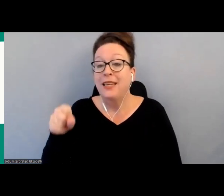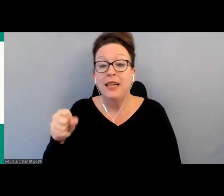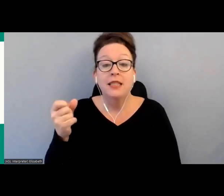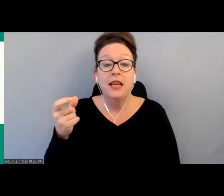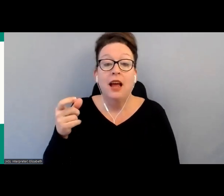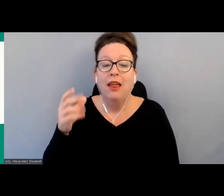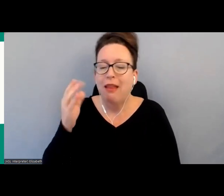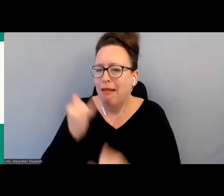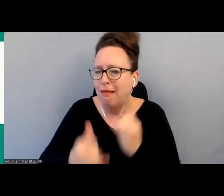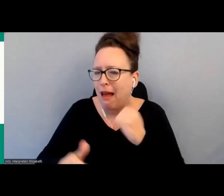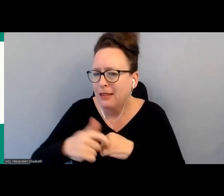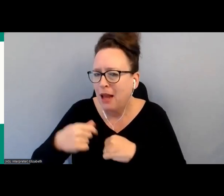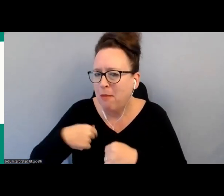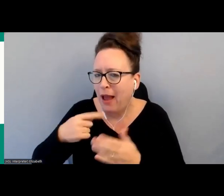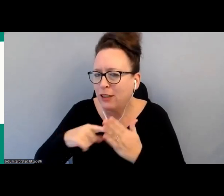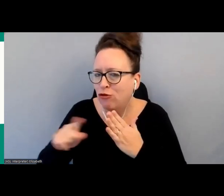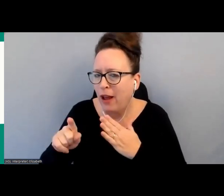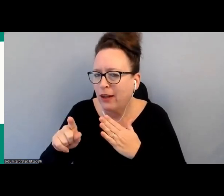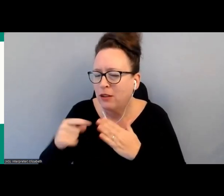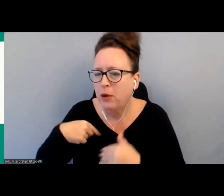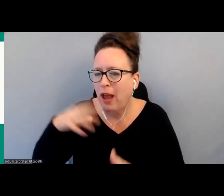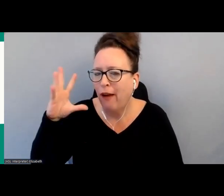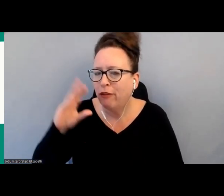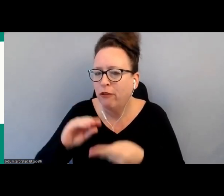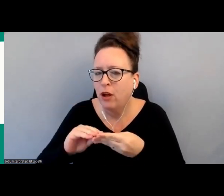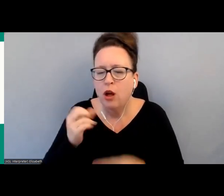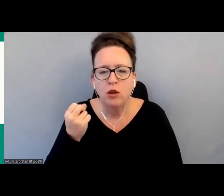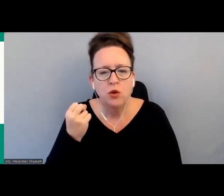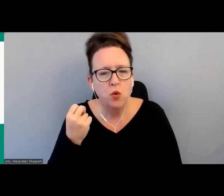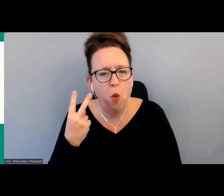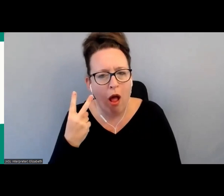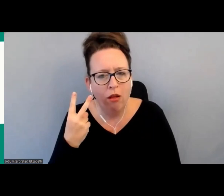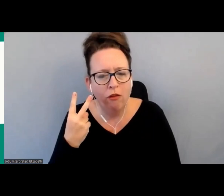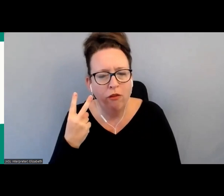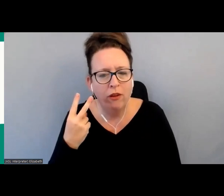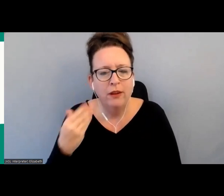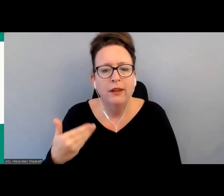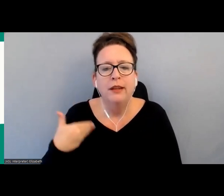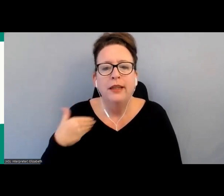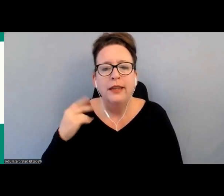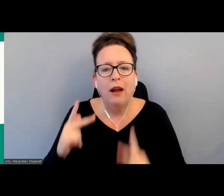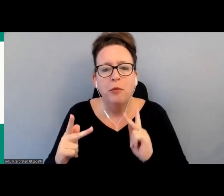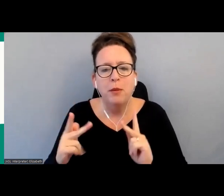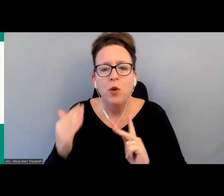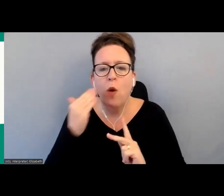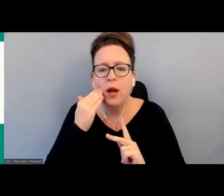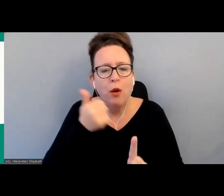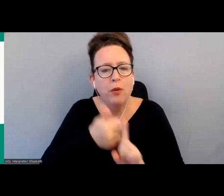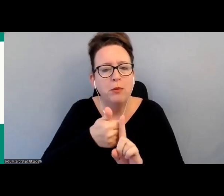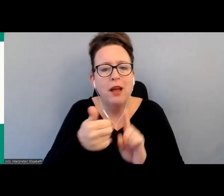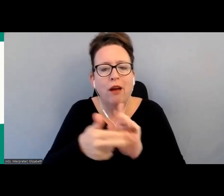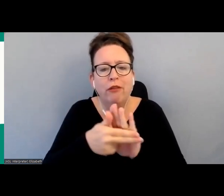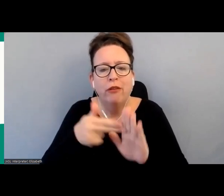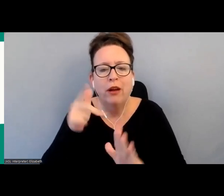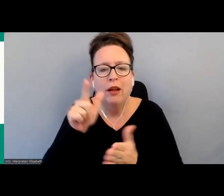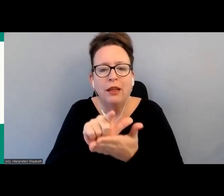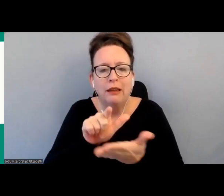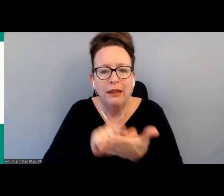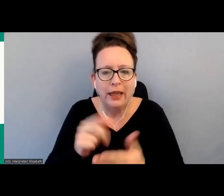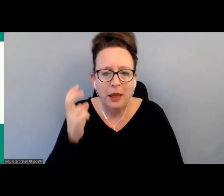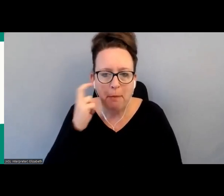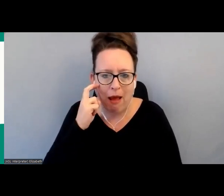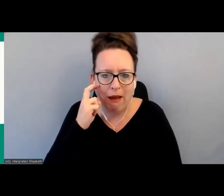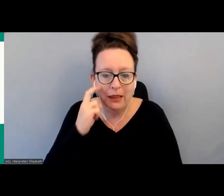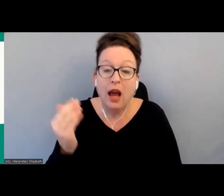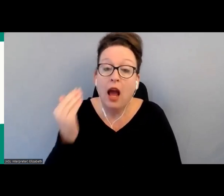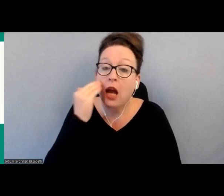last I checked, about 12 NextGeners who I know are legally blind. And I know that